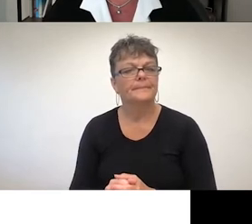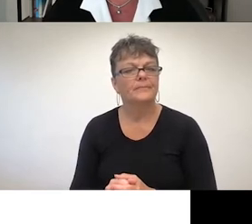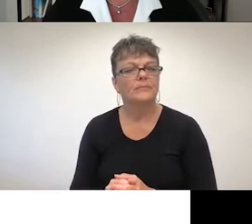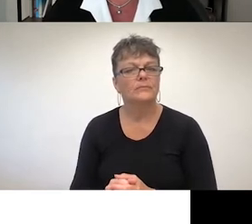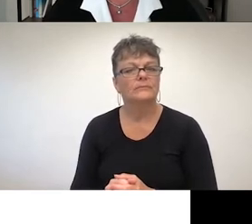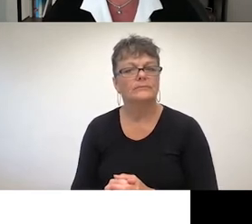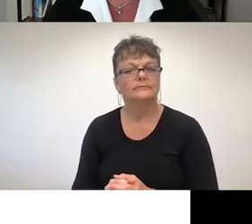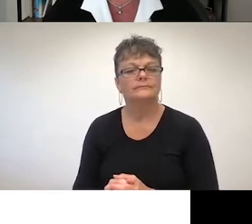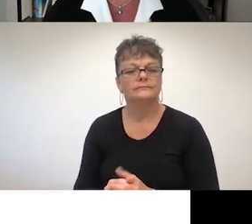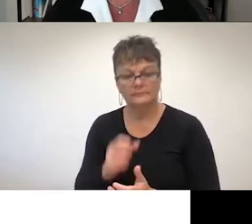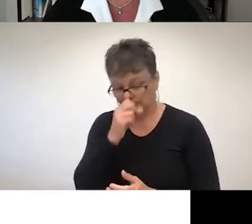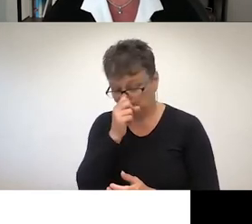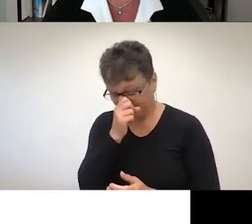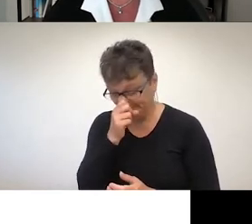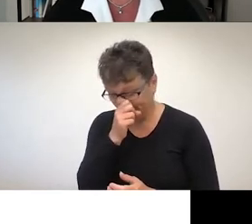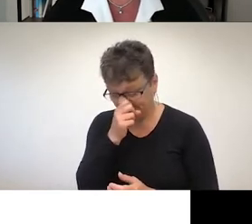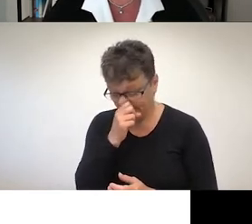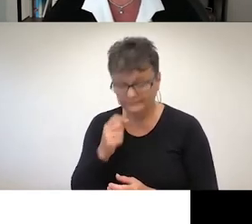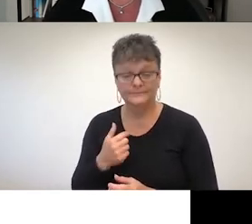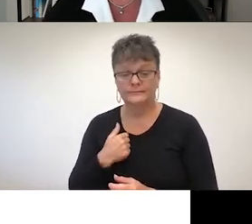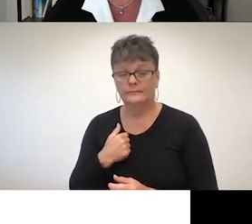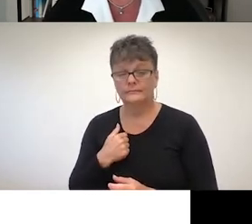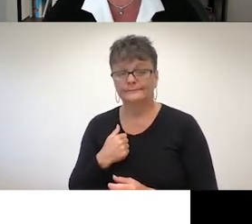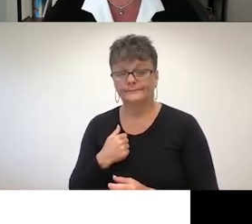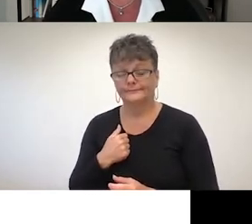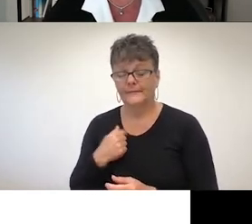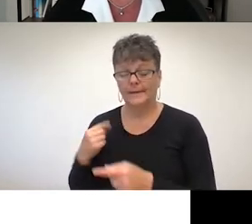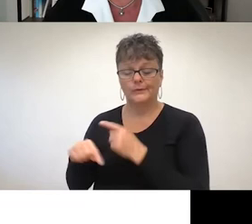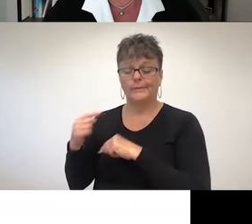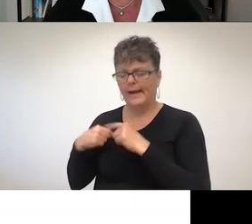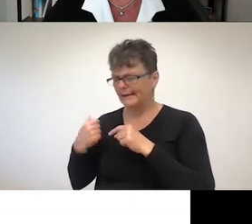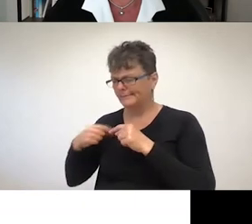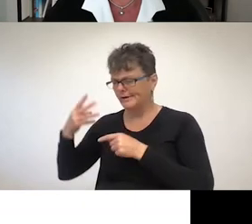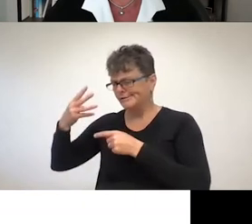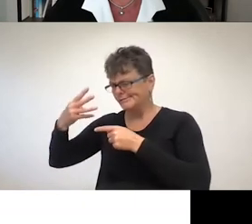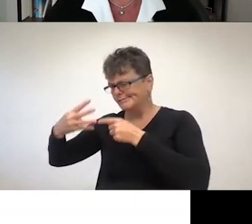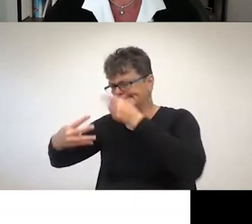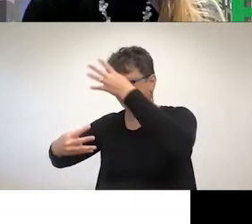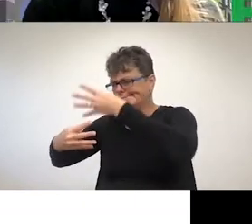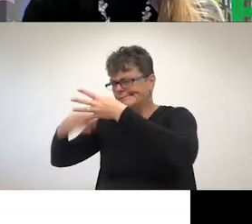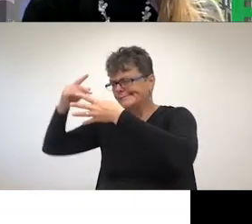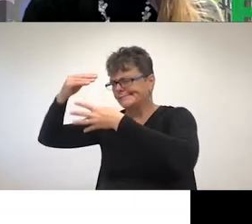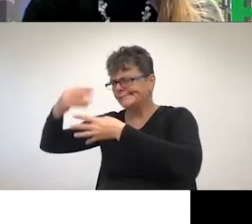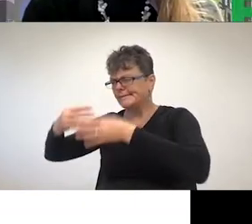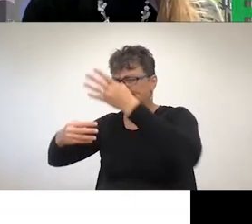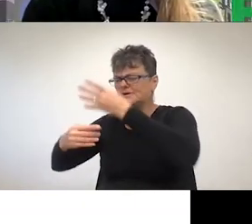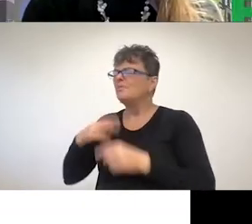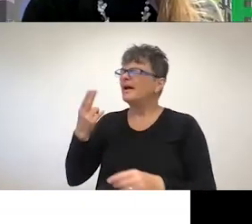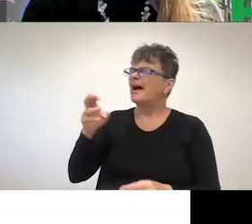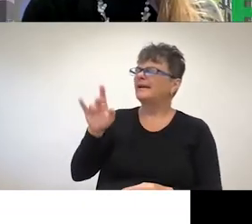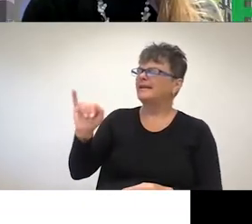And I am trying to find Griffin's question, but it'd probably be easier if you just voice it, Heidi. Sure, yep. So